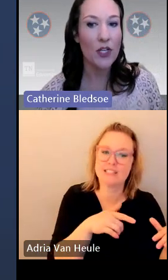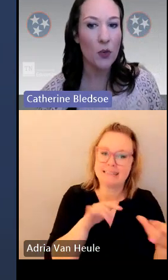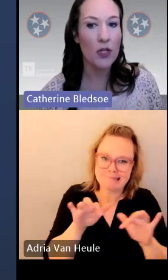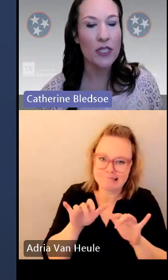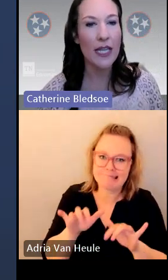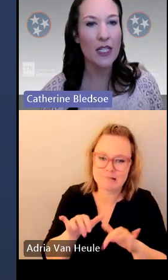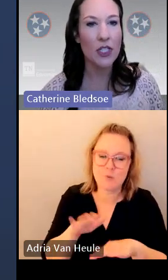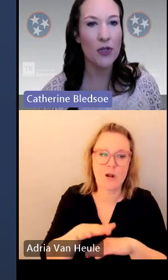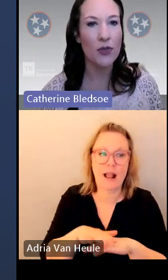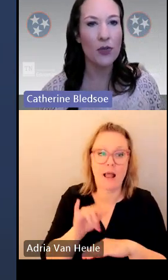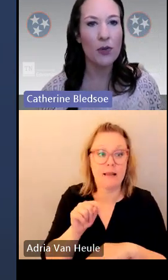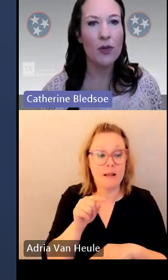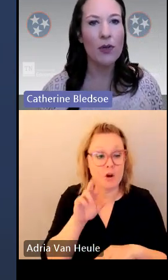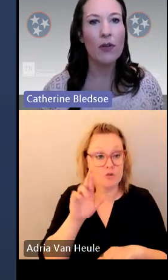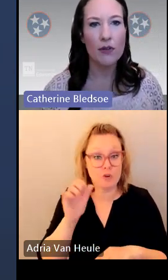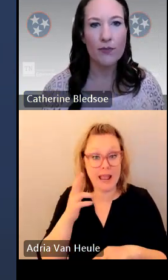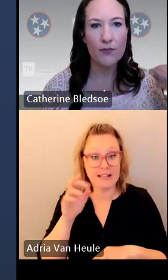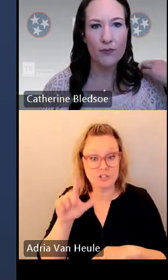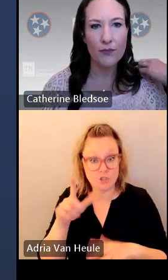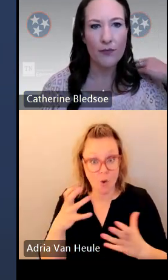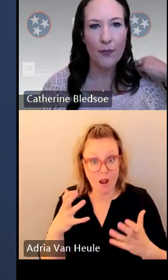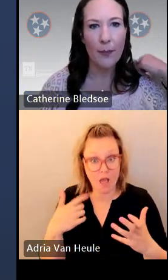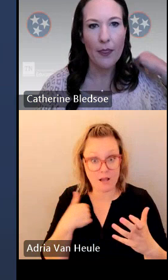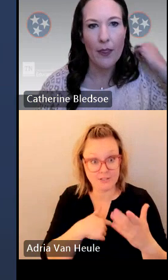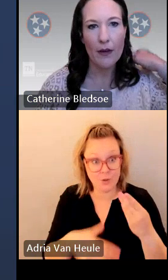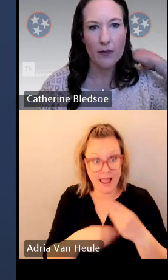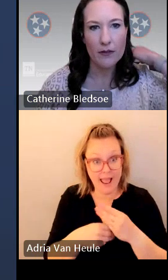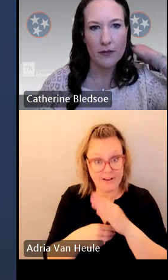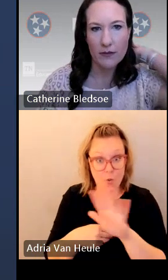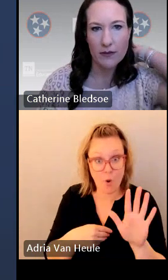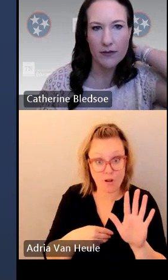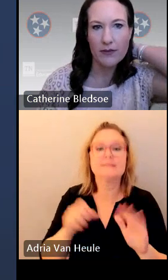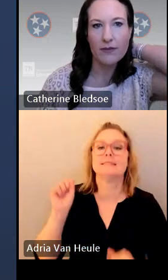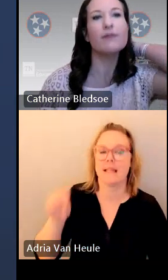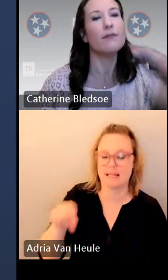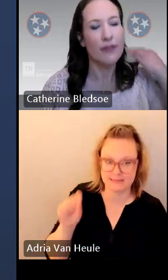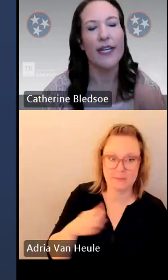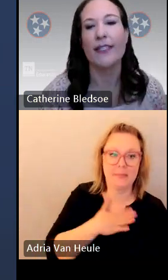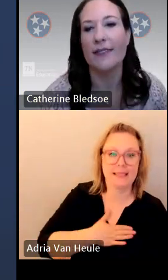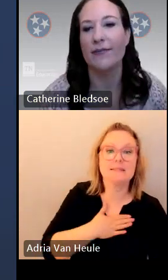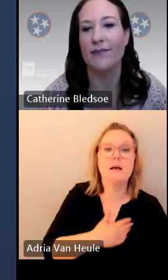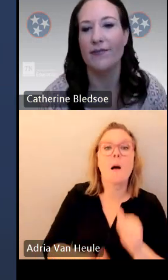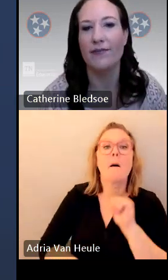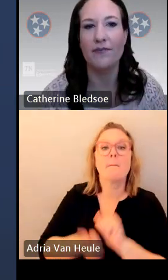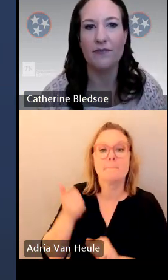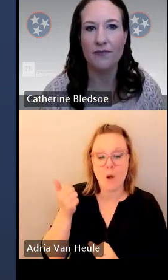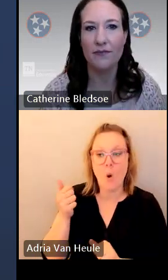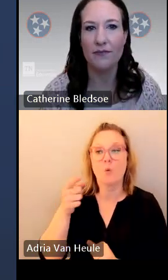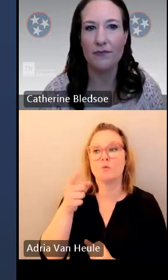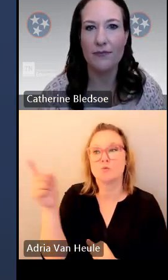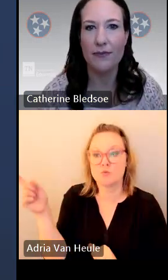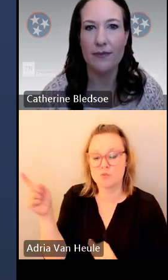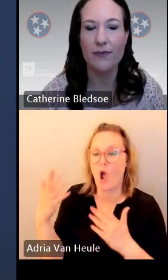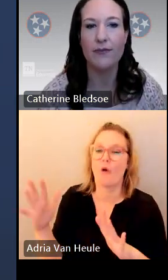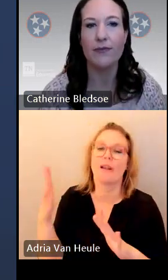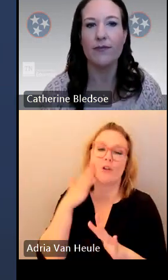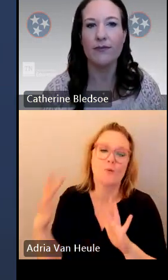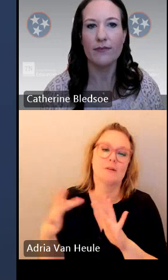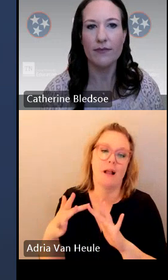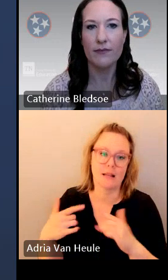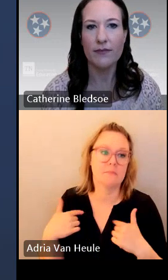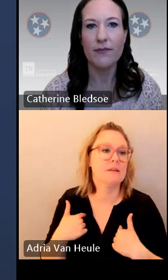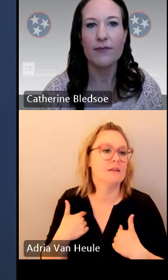to add yours to that too? Yes, you can add that. Most districts that already have been with me know Tossie R at ETSU. You're more than welcome to email me.